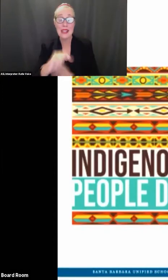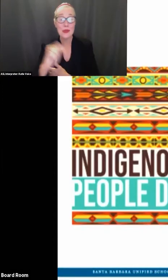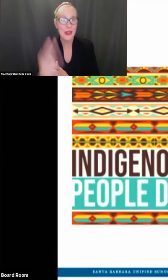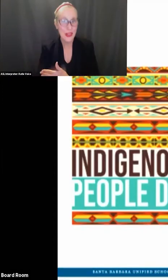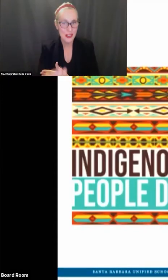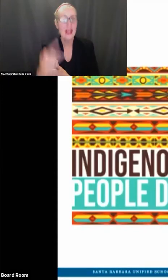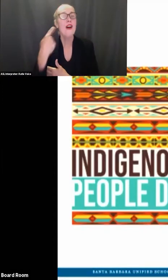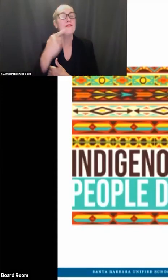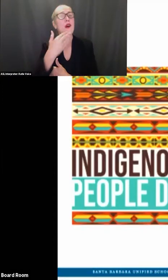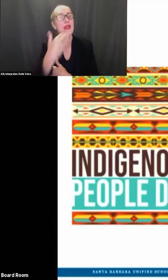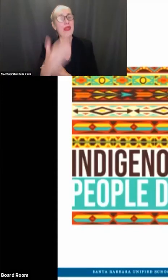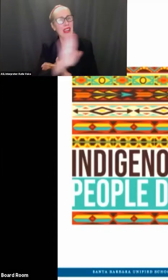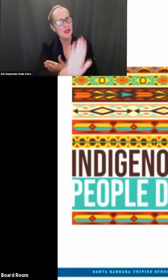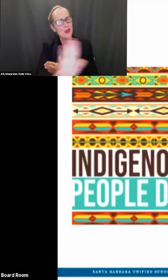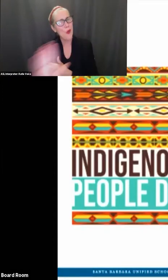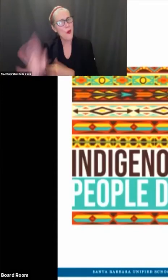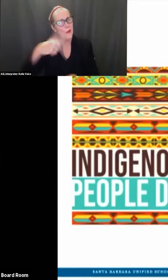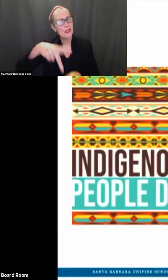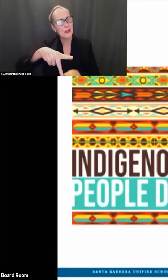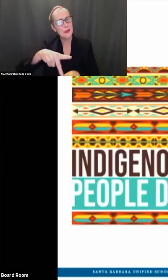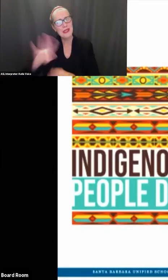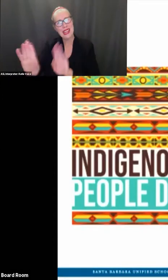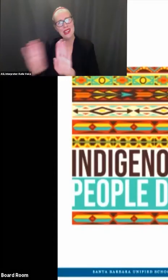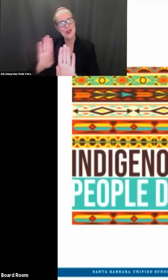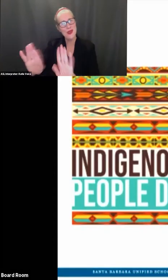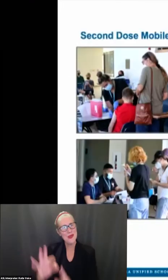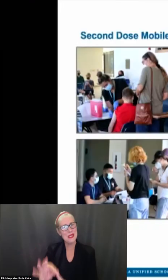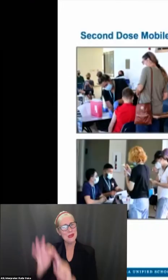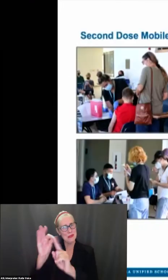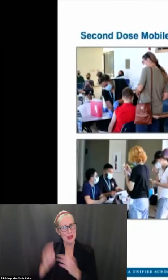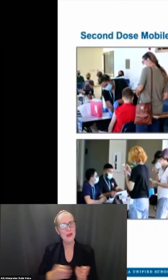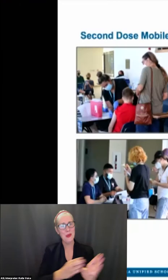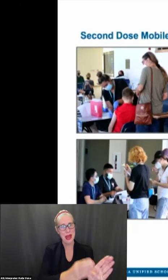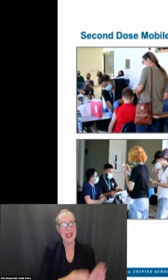your own special way next slide